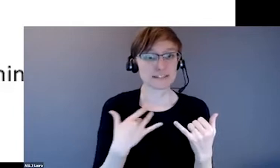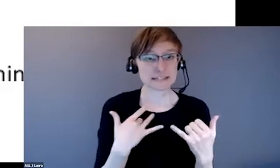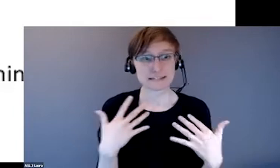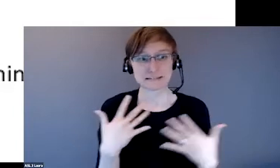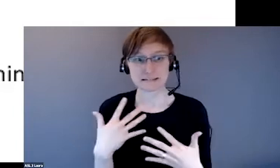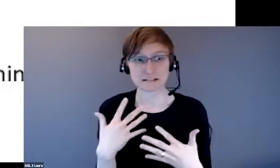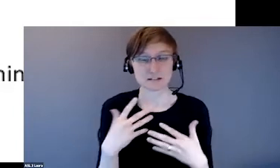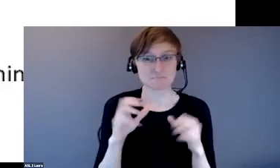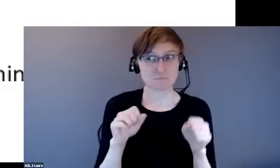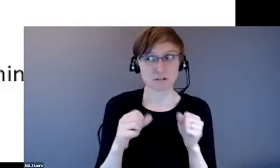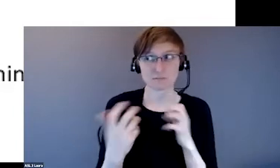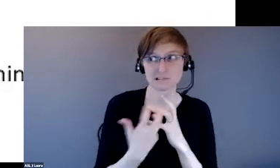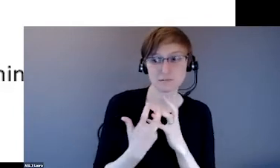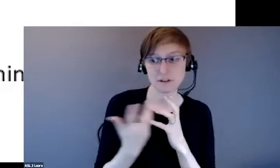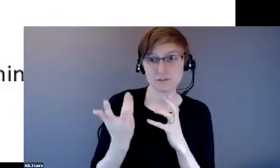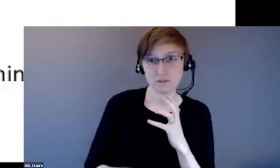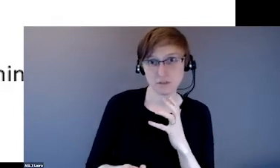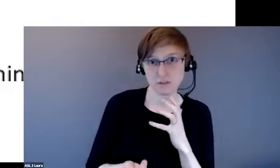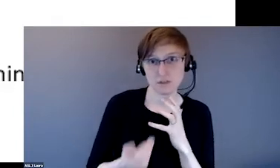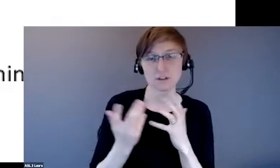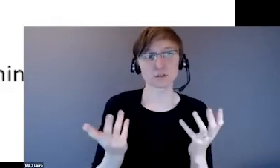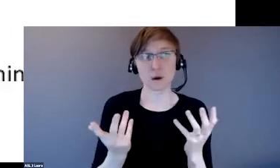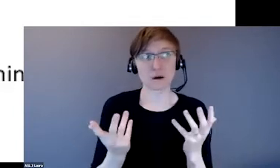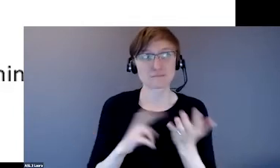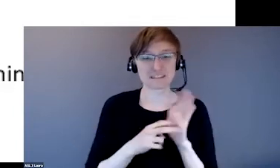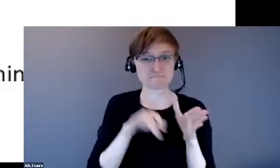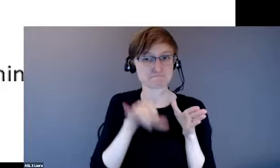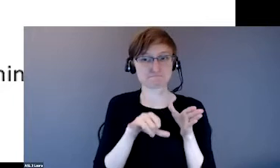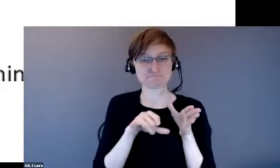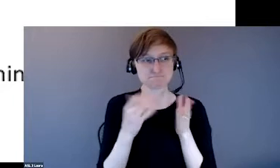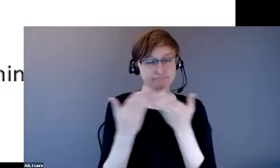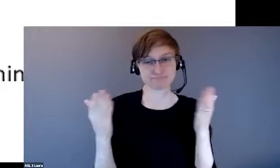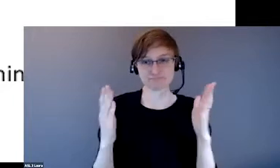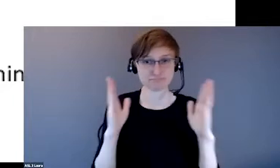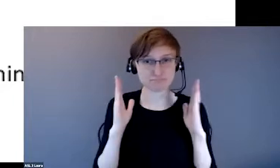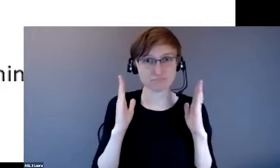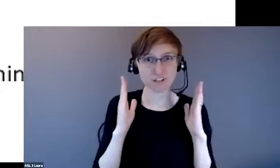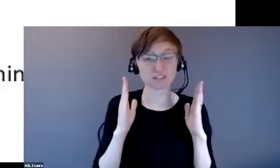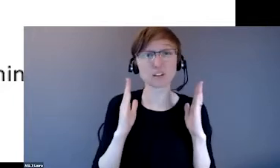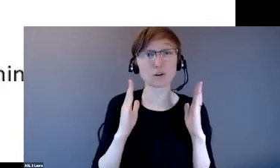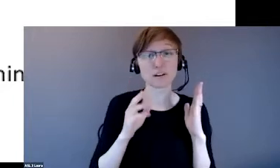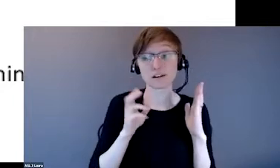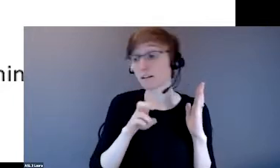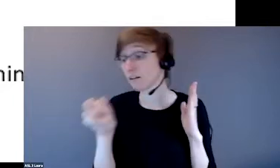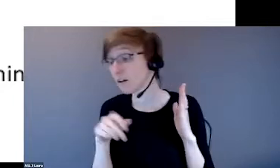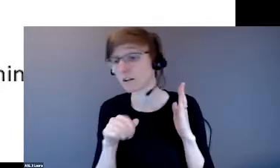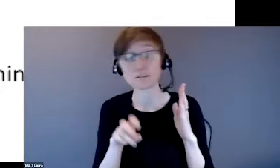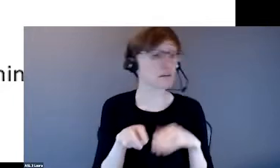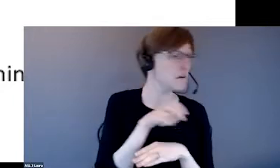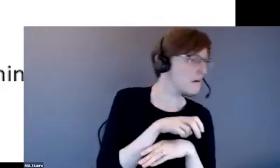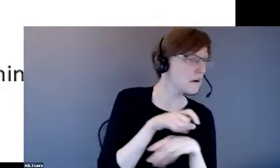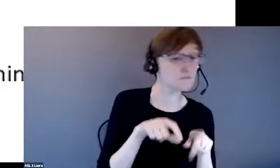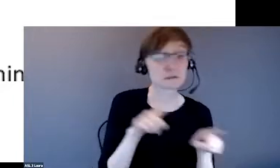is keep the person in one role. So it kind of results in these glass walls surrounding the person, and they stay in the first